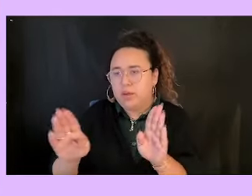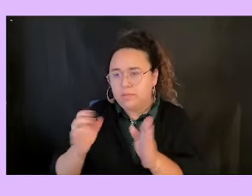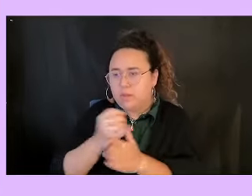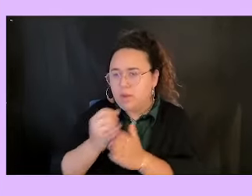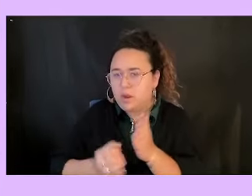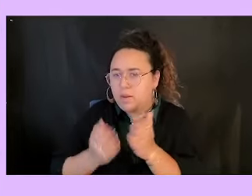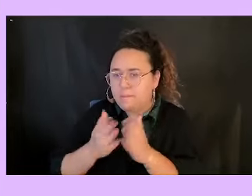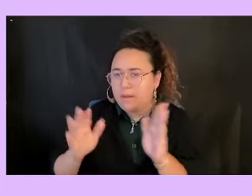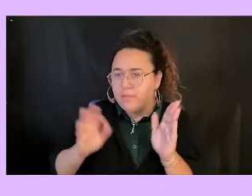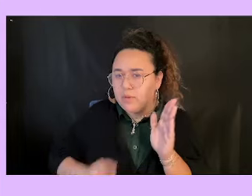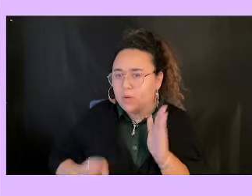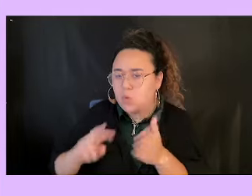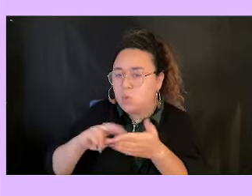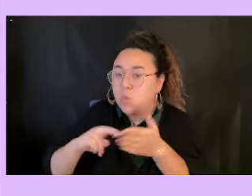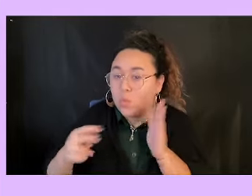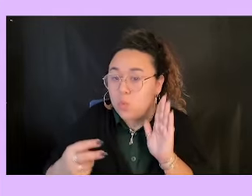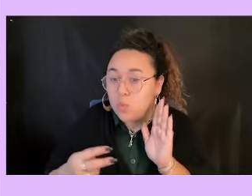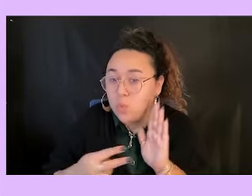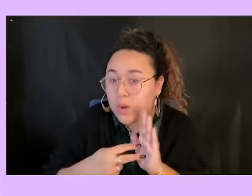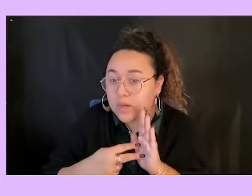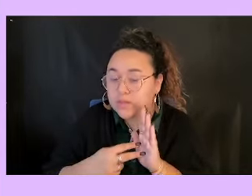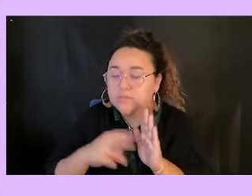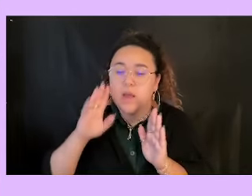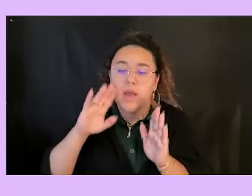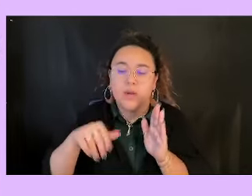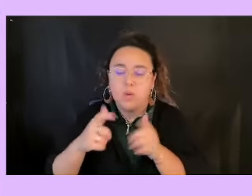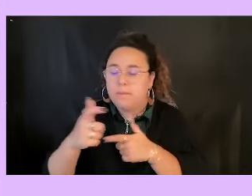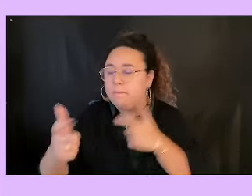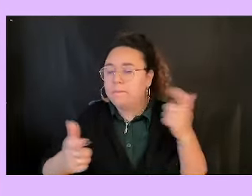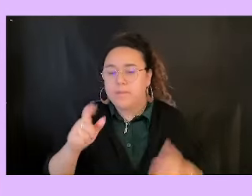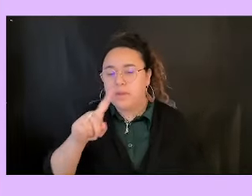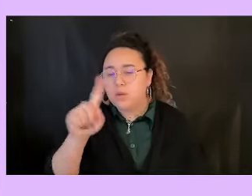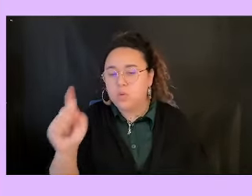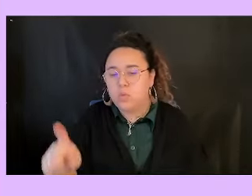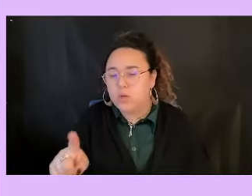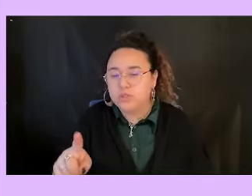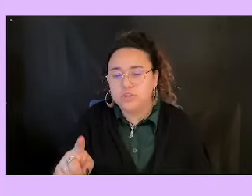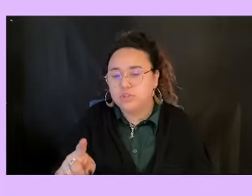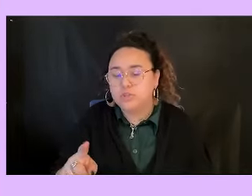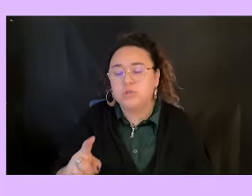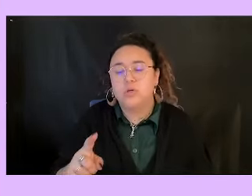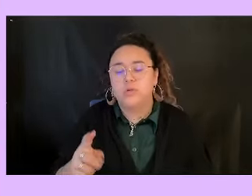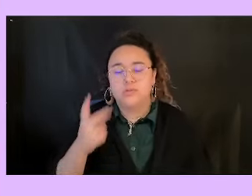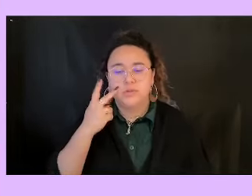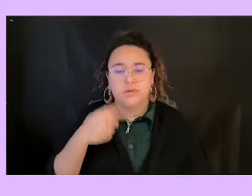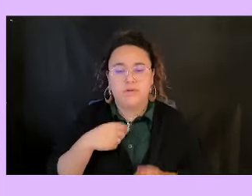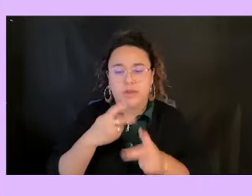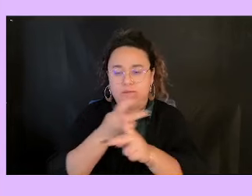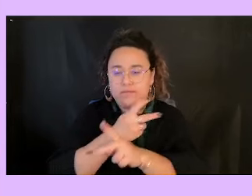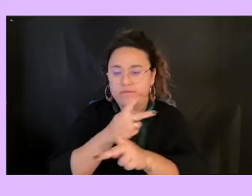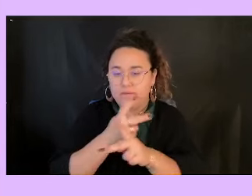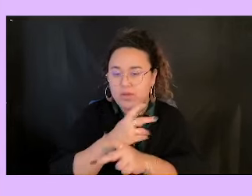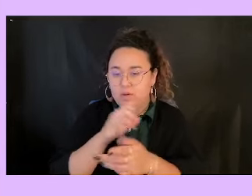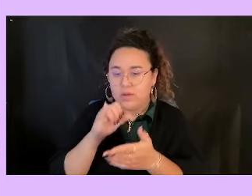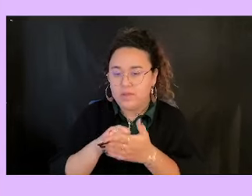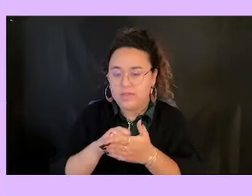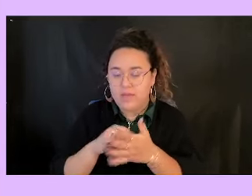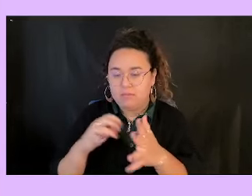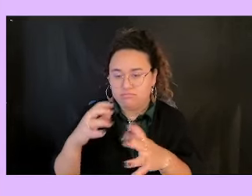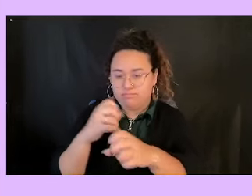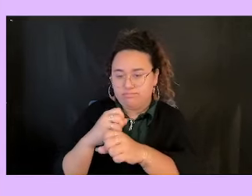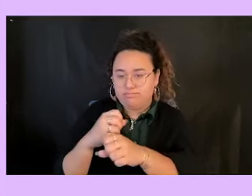mean? And I know that's an enormous question, but let's see if we can figure out the concise version of